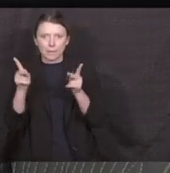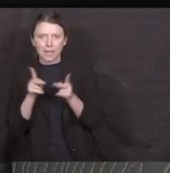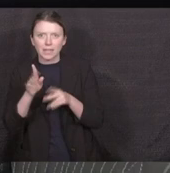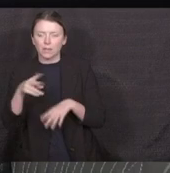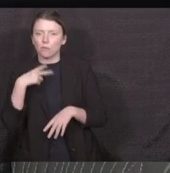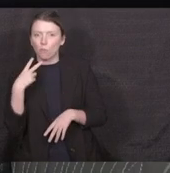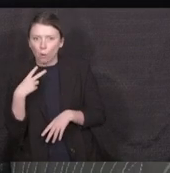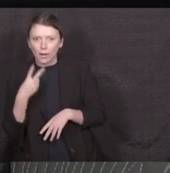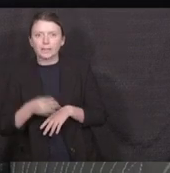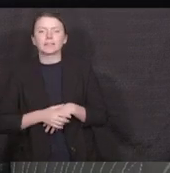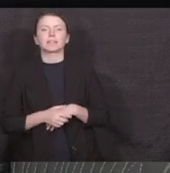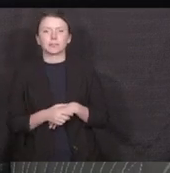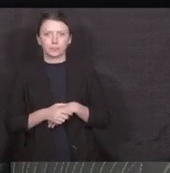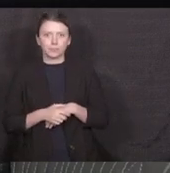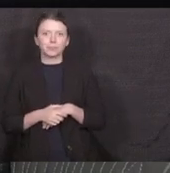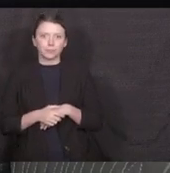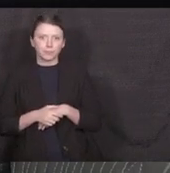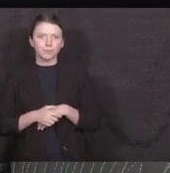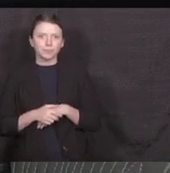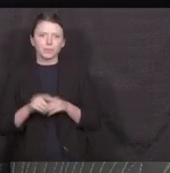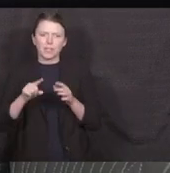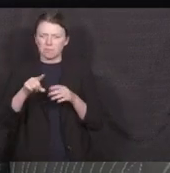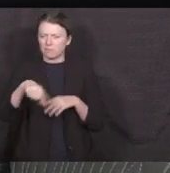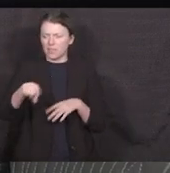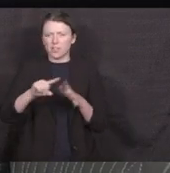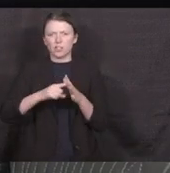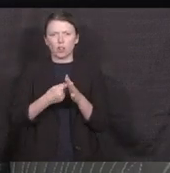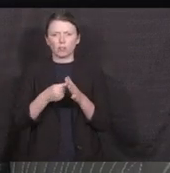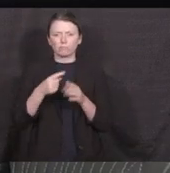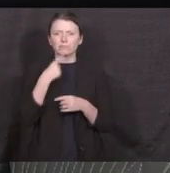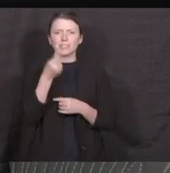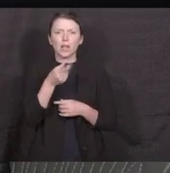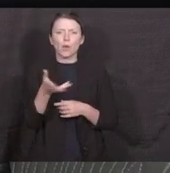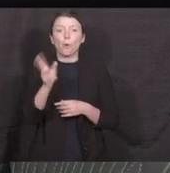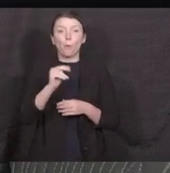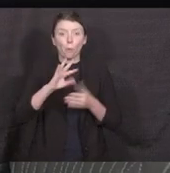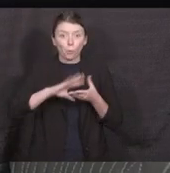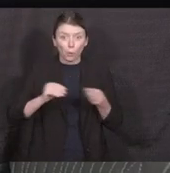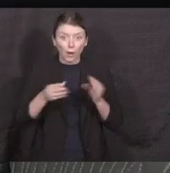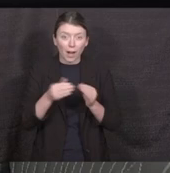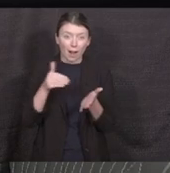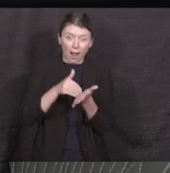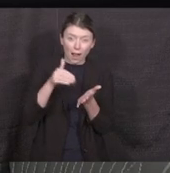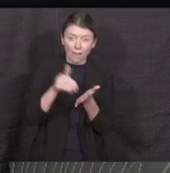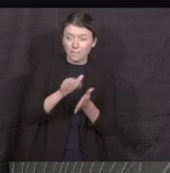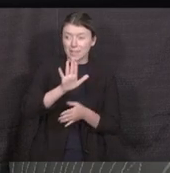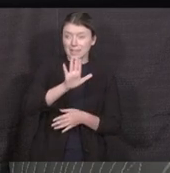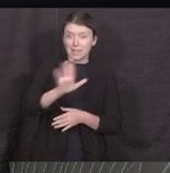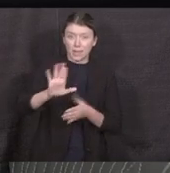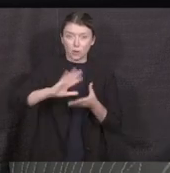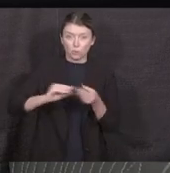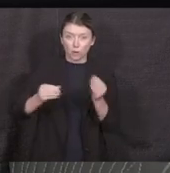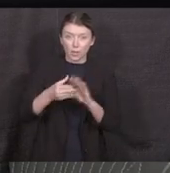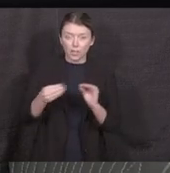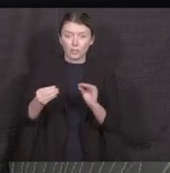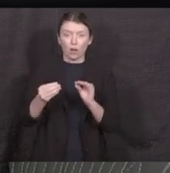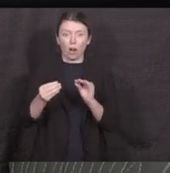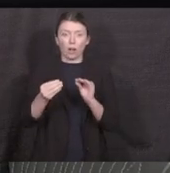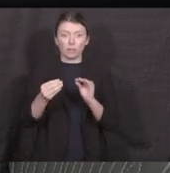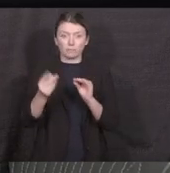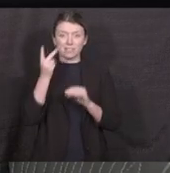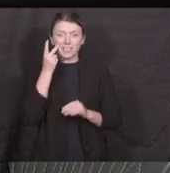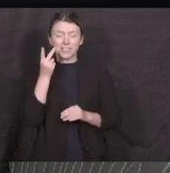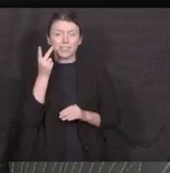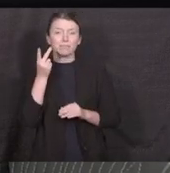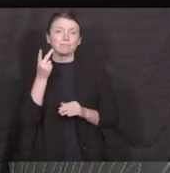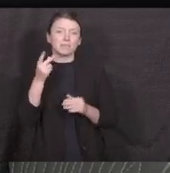their voices, and start to tell their stories. And often those stories are reflective of multicultural